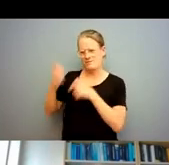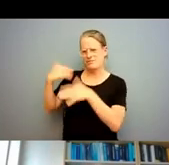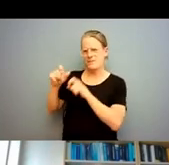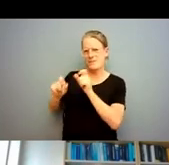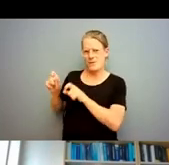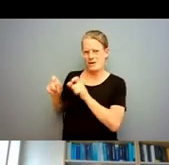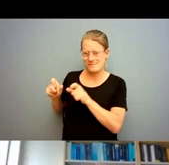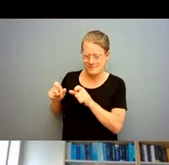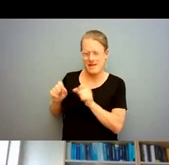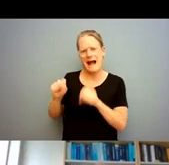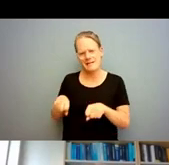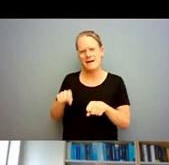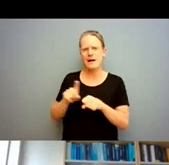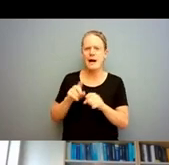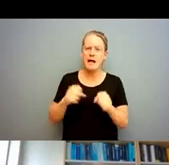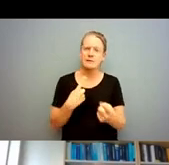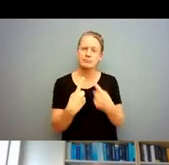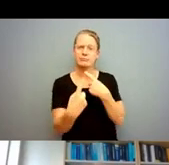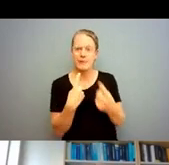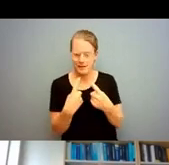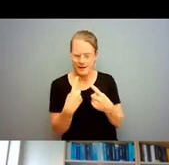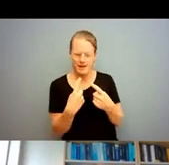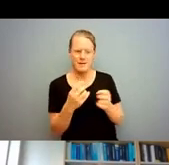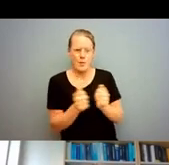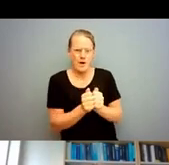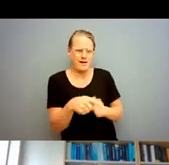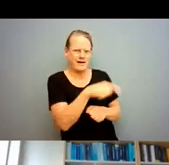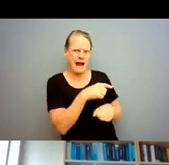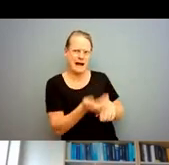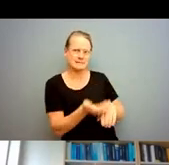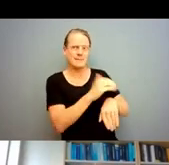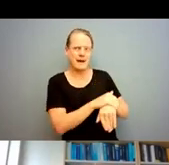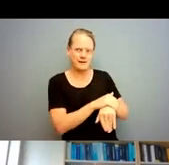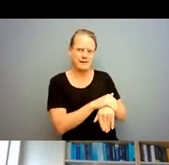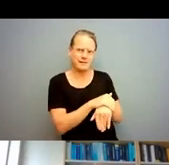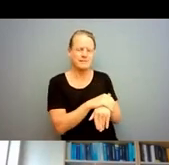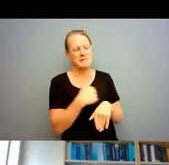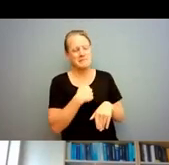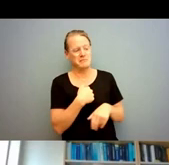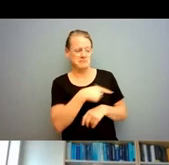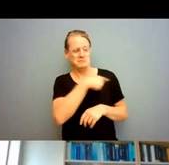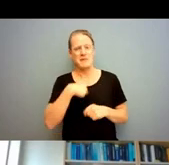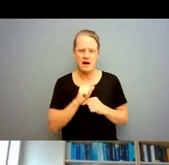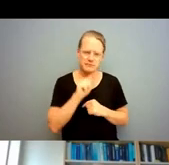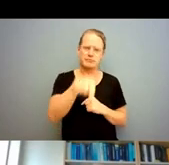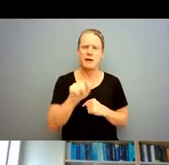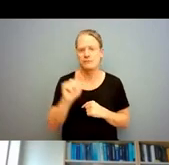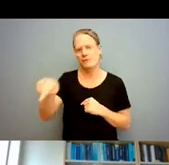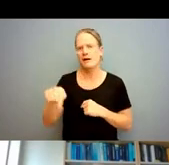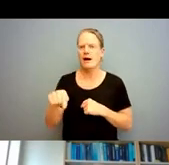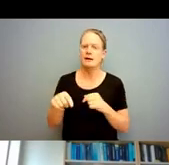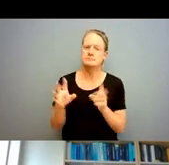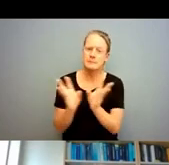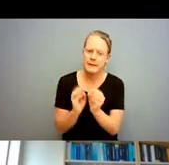expert mechanism and to invite us to country missions where we can give technical advice on